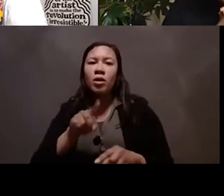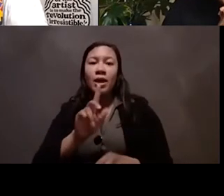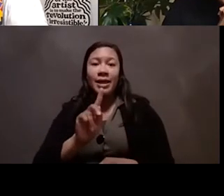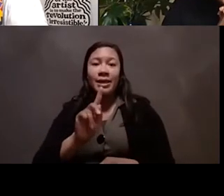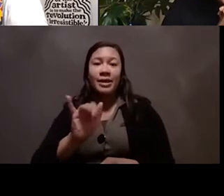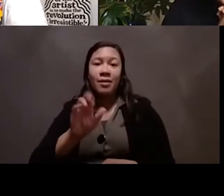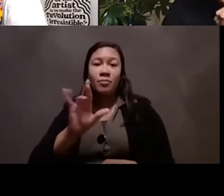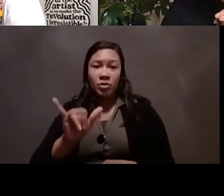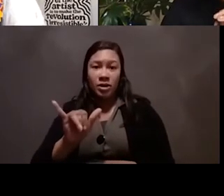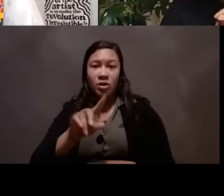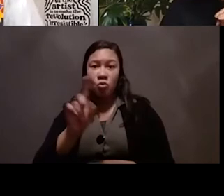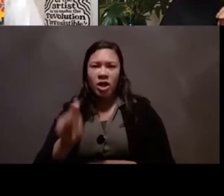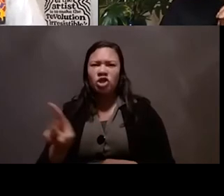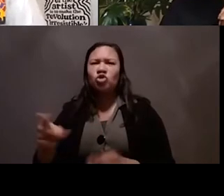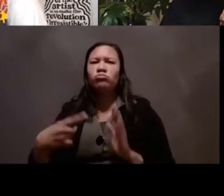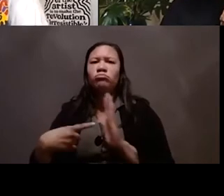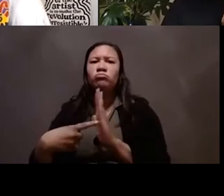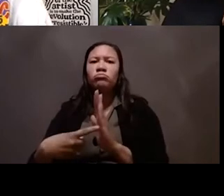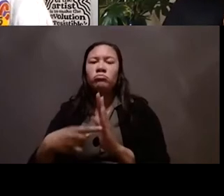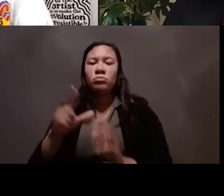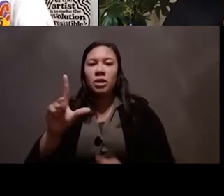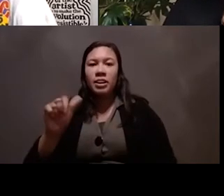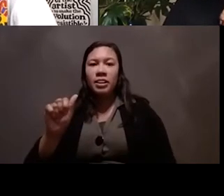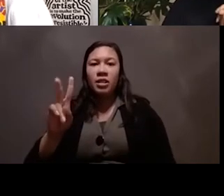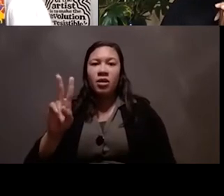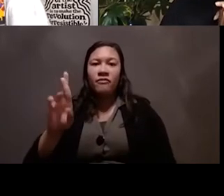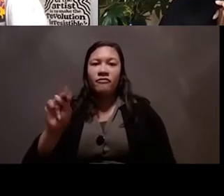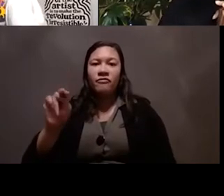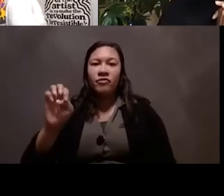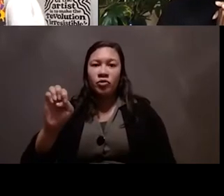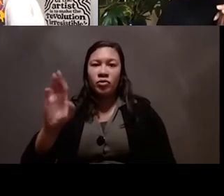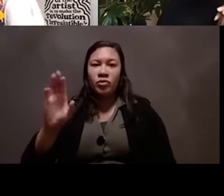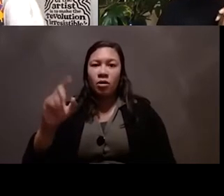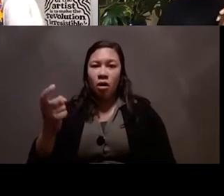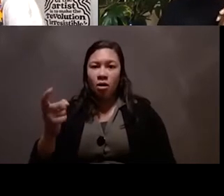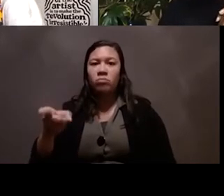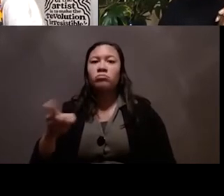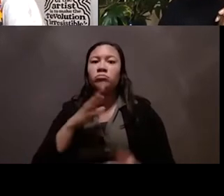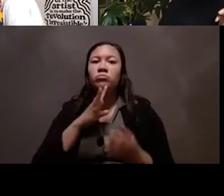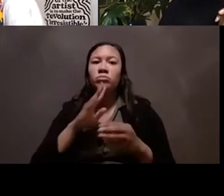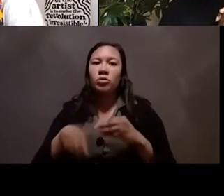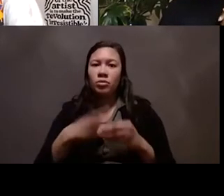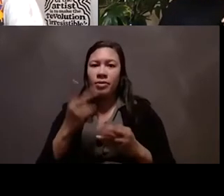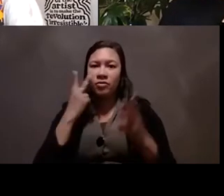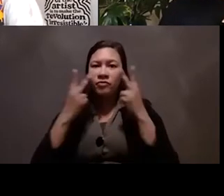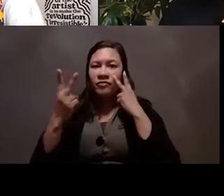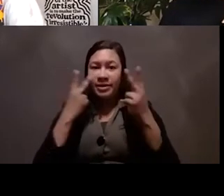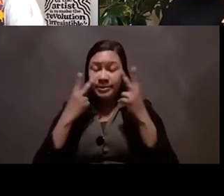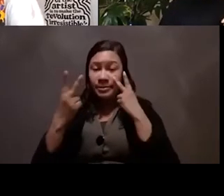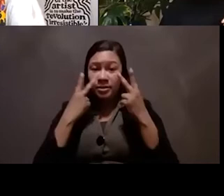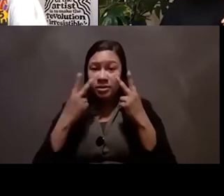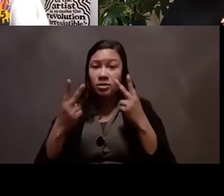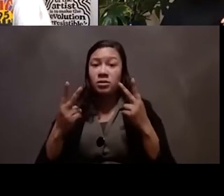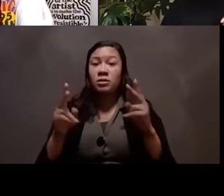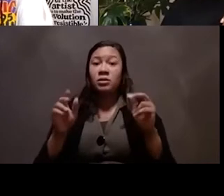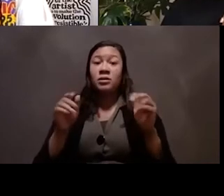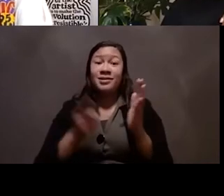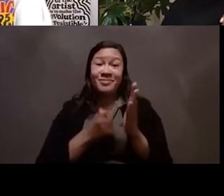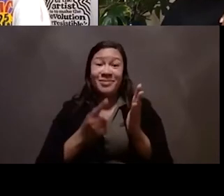bringing up the Laverne Cox example and talking about the ways in which visibility can topple over, you